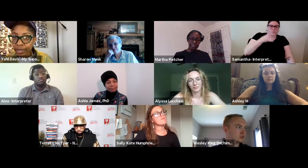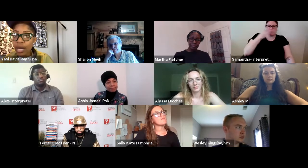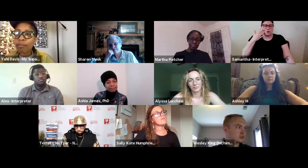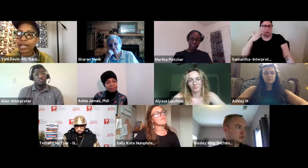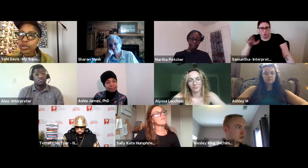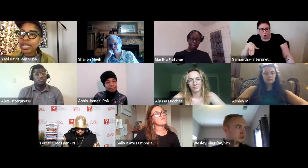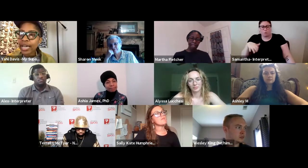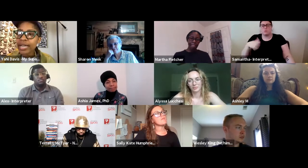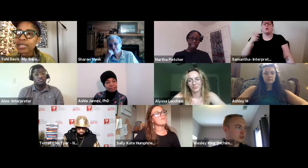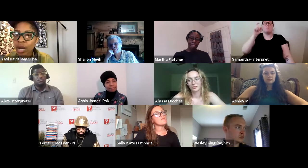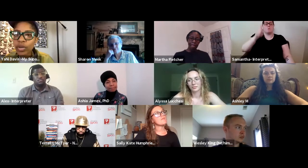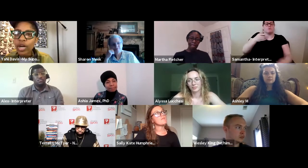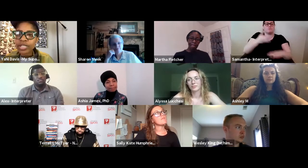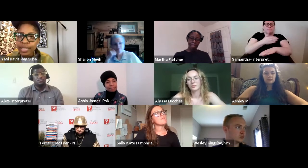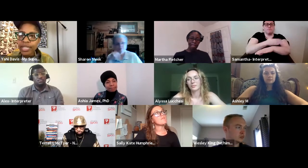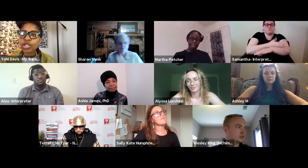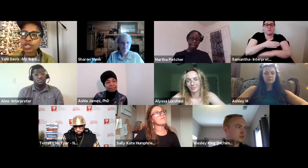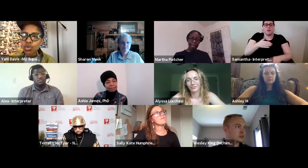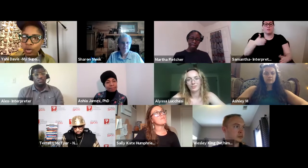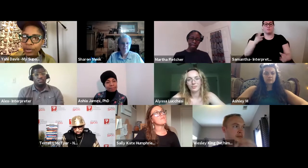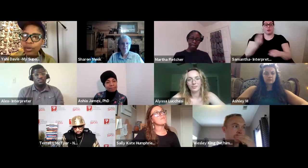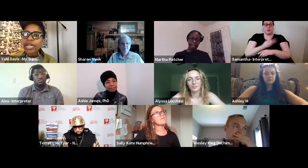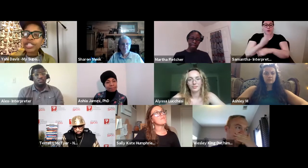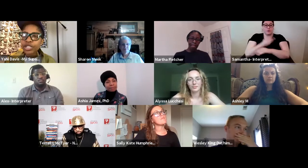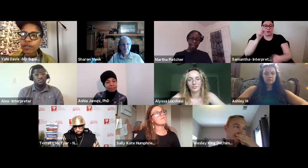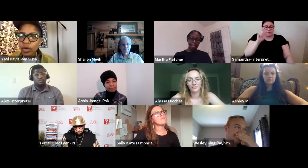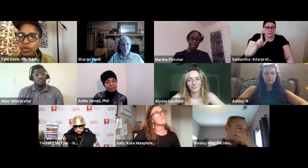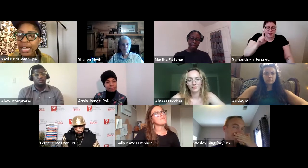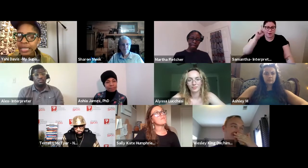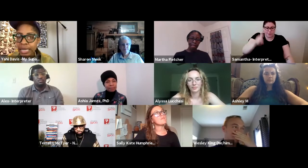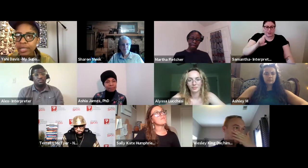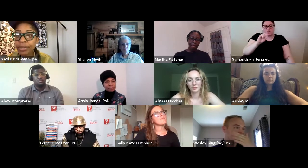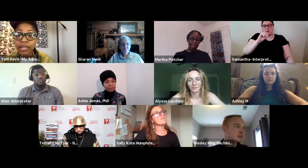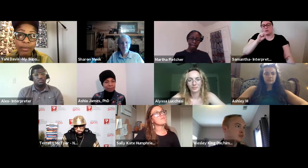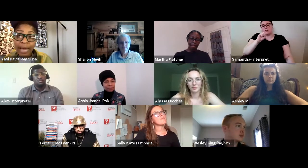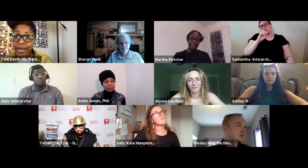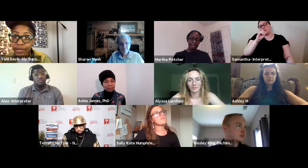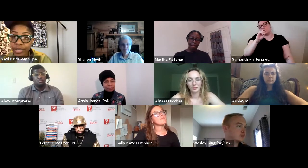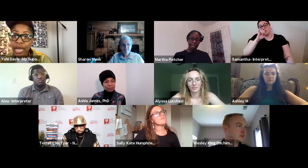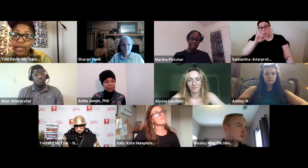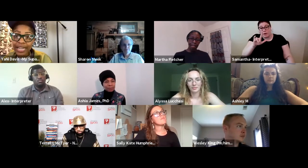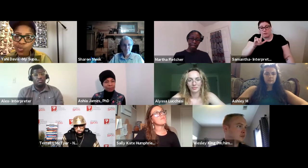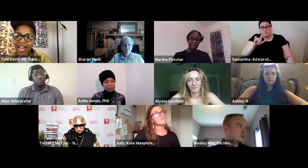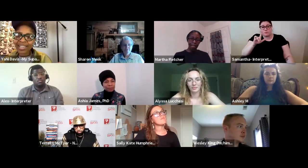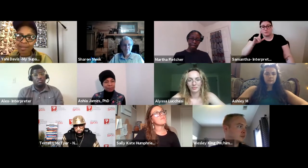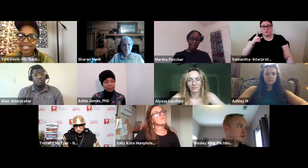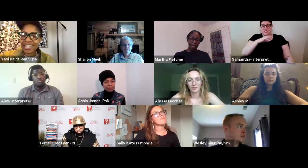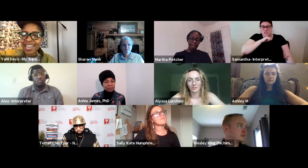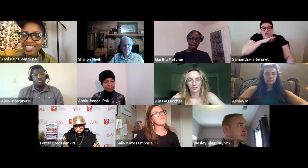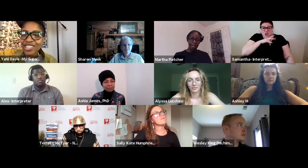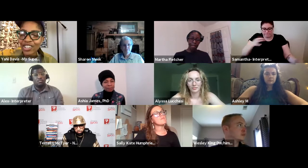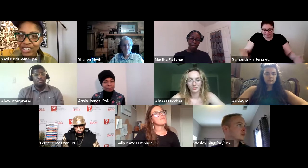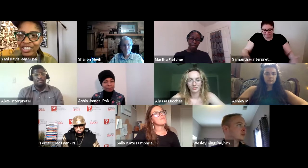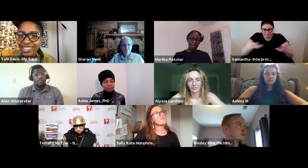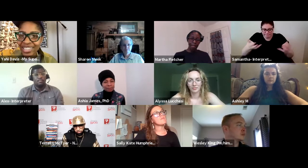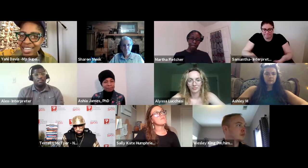know it. By using ASL, we are tending to the soil, teaching folks that accessibility matters. That's why I'm